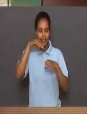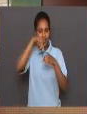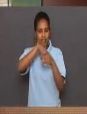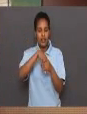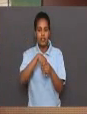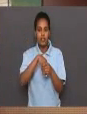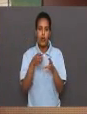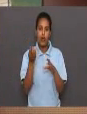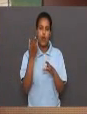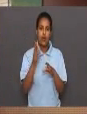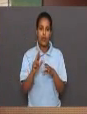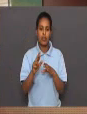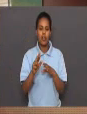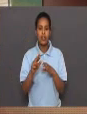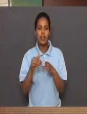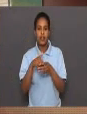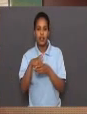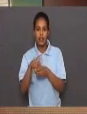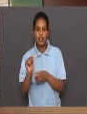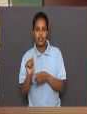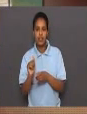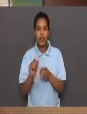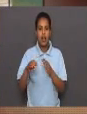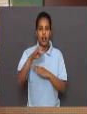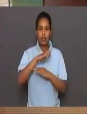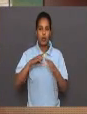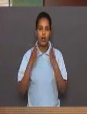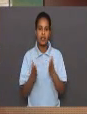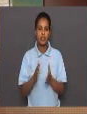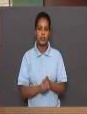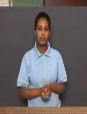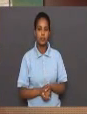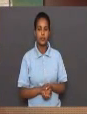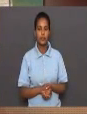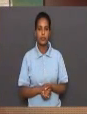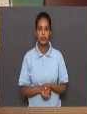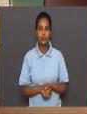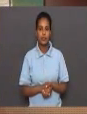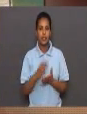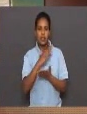electrons to enter or exit electrolytes.